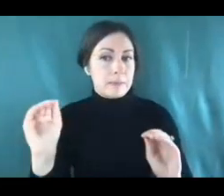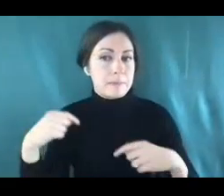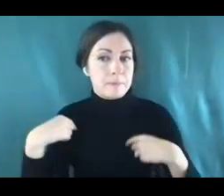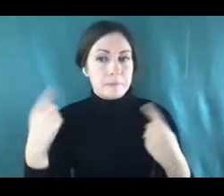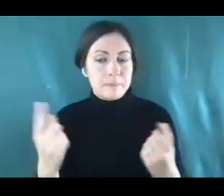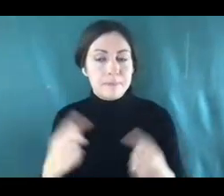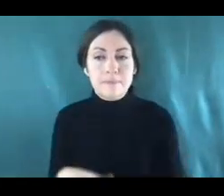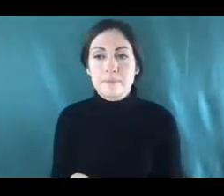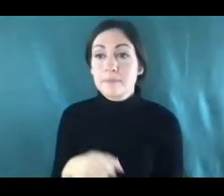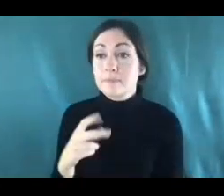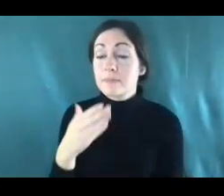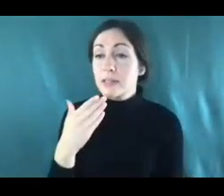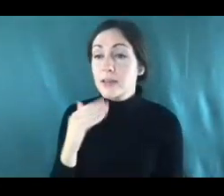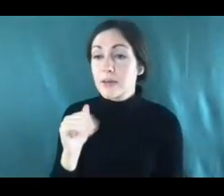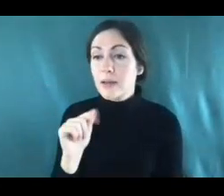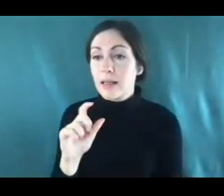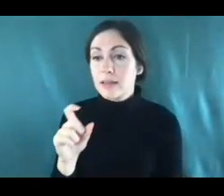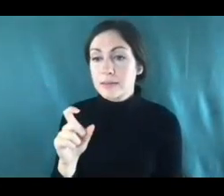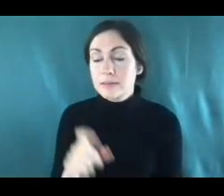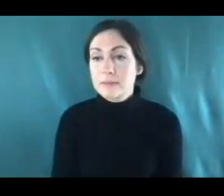Thank you so much, Alex.